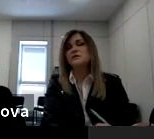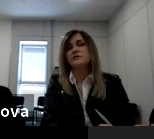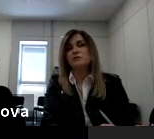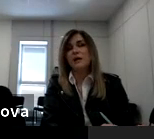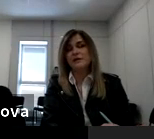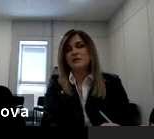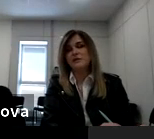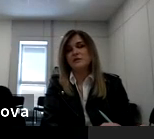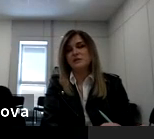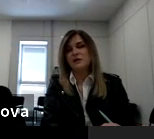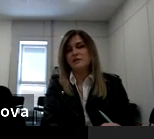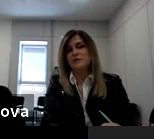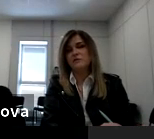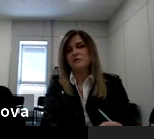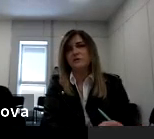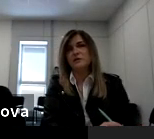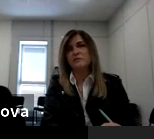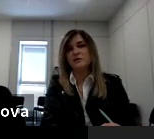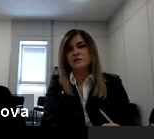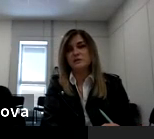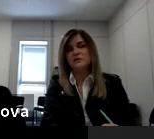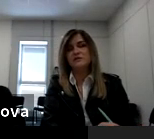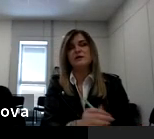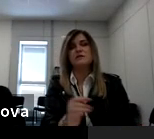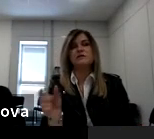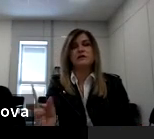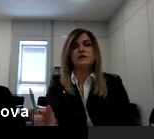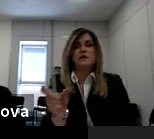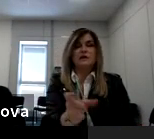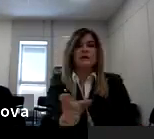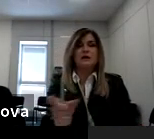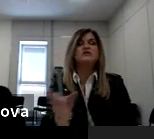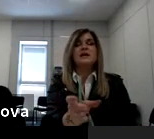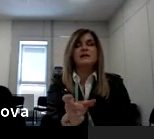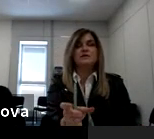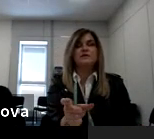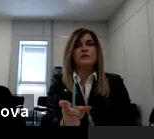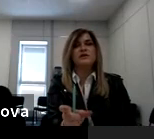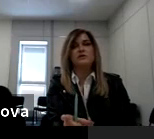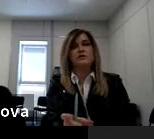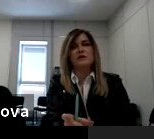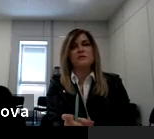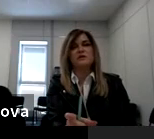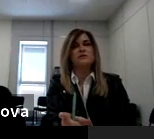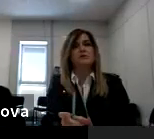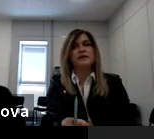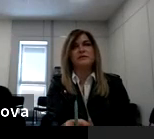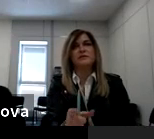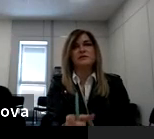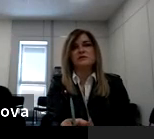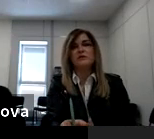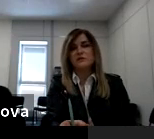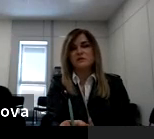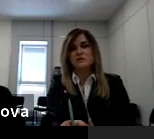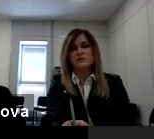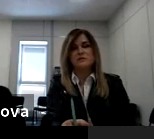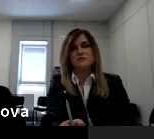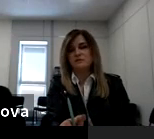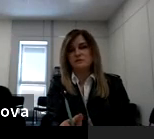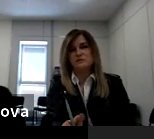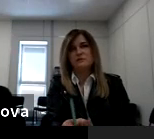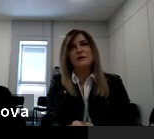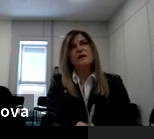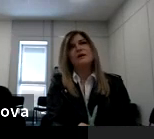Yes. 0 light inside of the building, inside of the outside of the window frame, 0 light because it's office